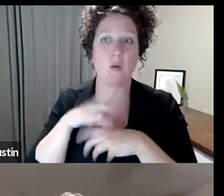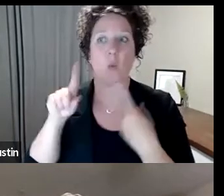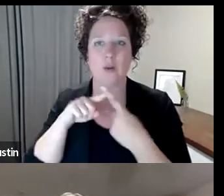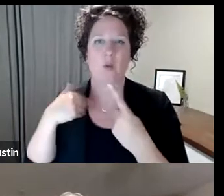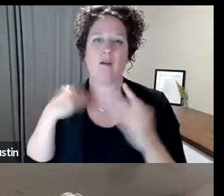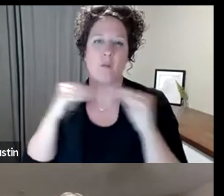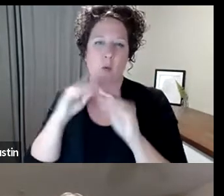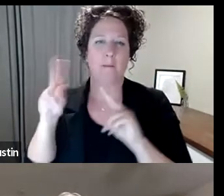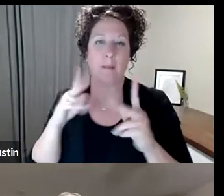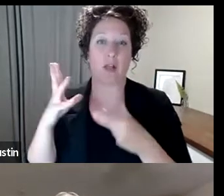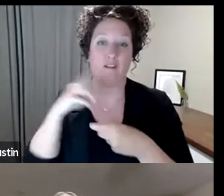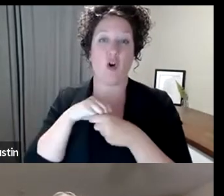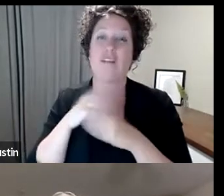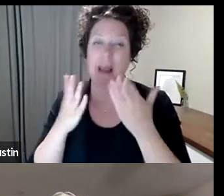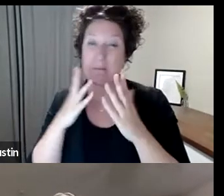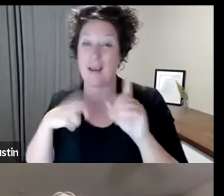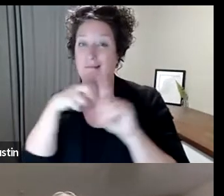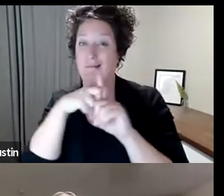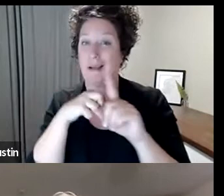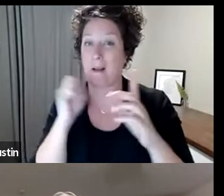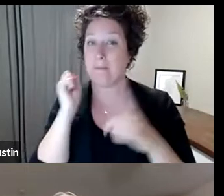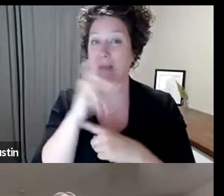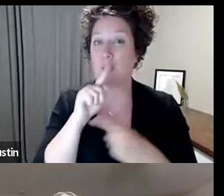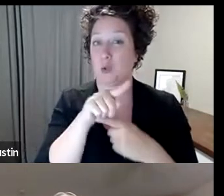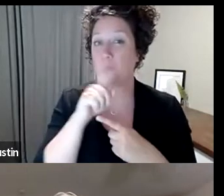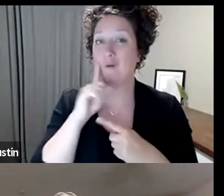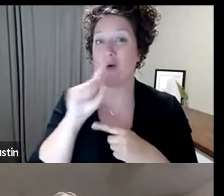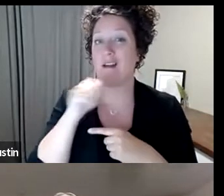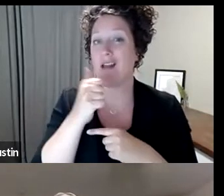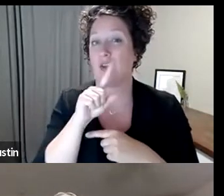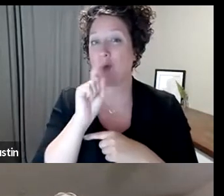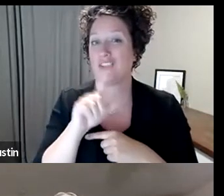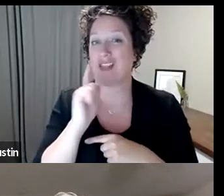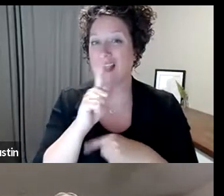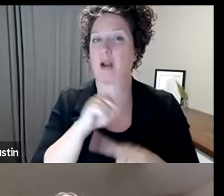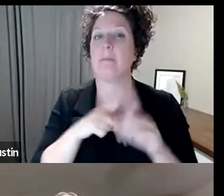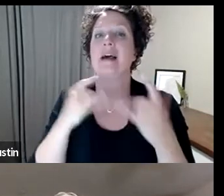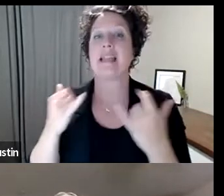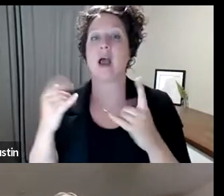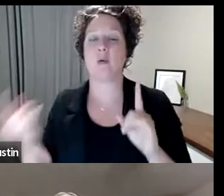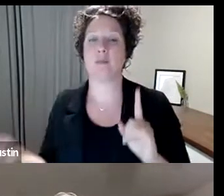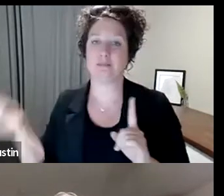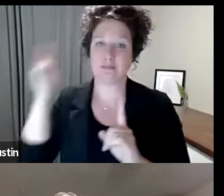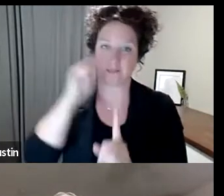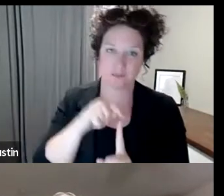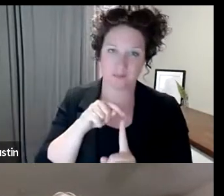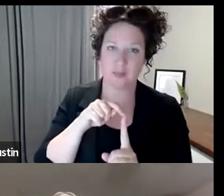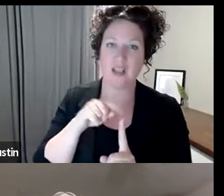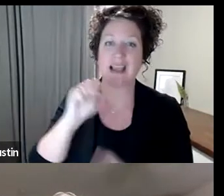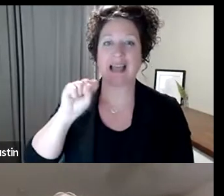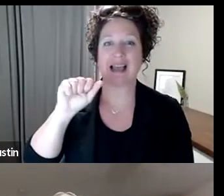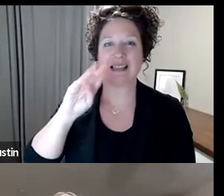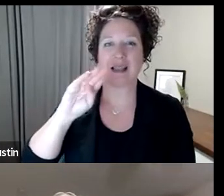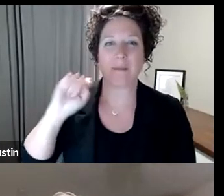involved. I might come back to you for another question later, Dion, but I'm going to turn quickly to